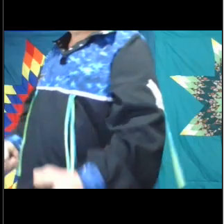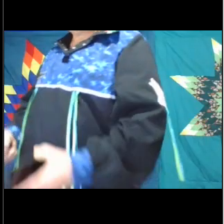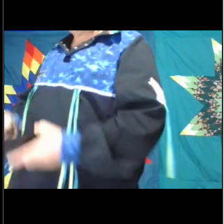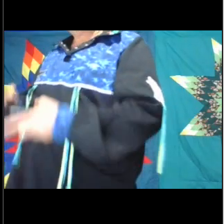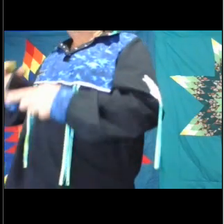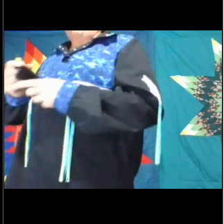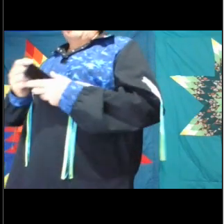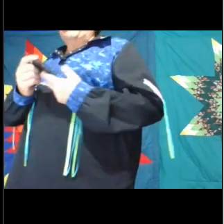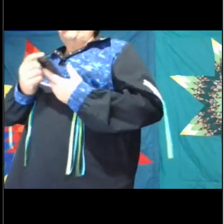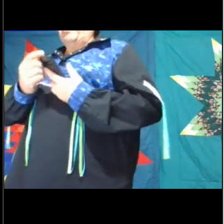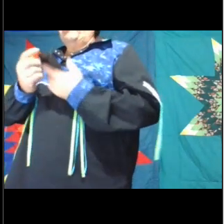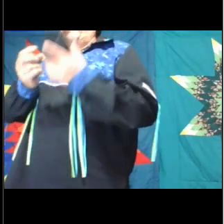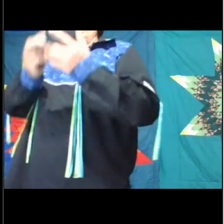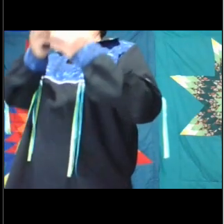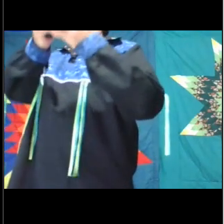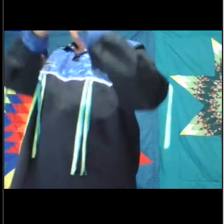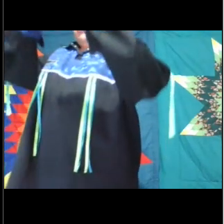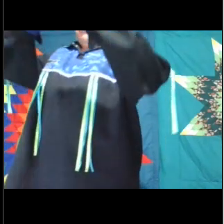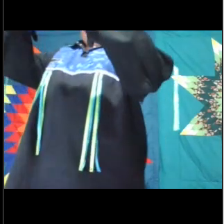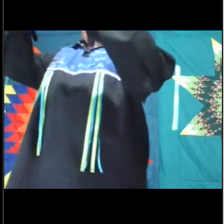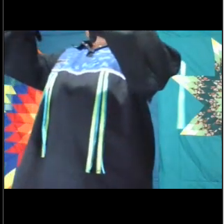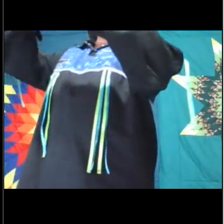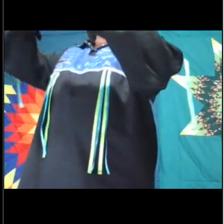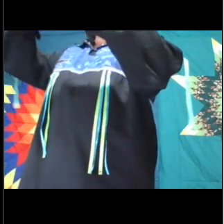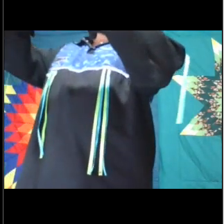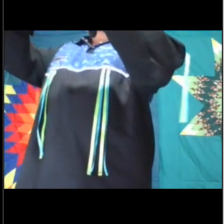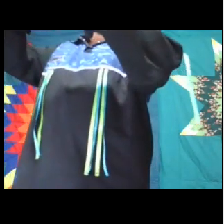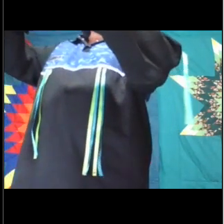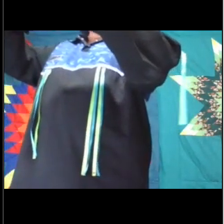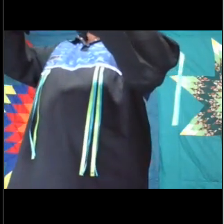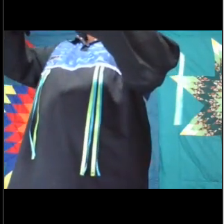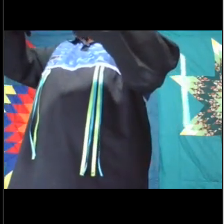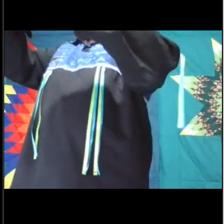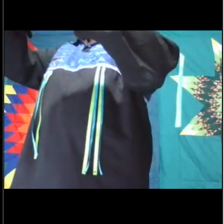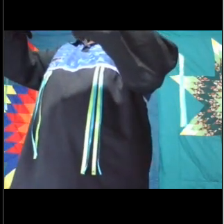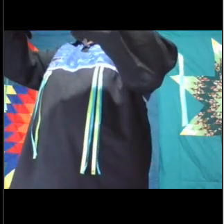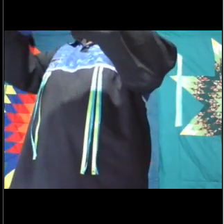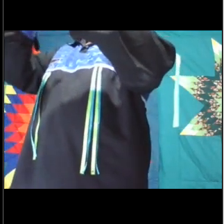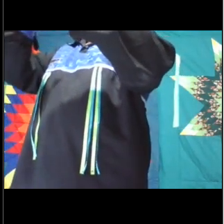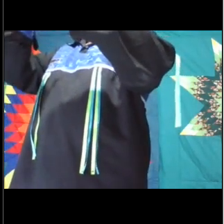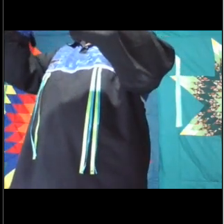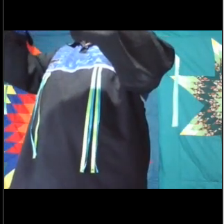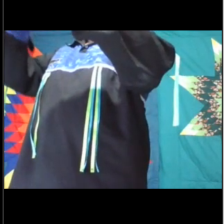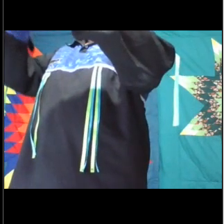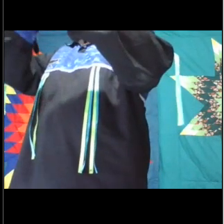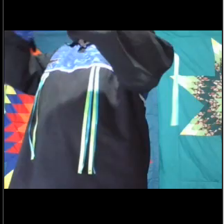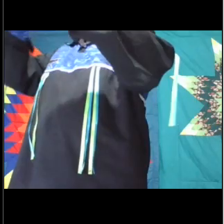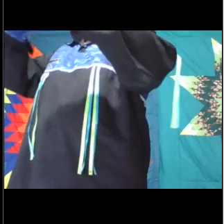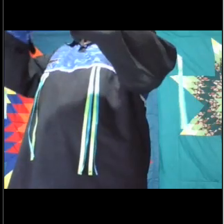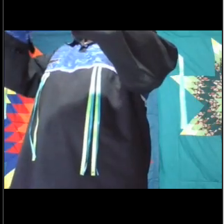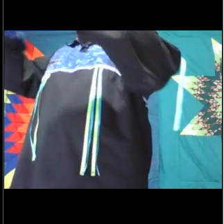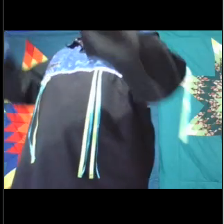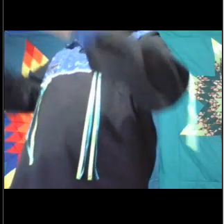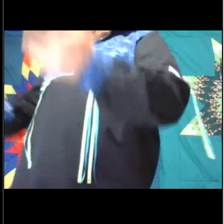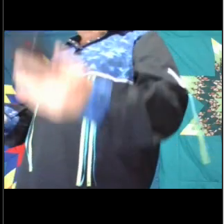recognized and valued by the recruiters? What role does traditional knowledge play